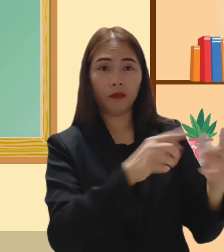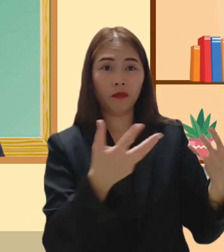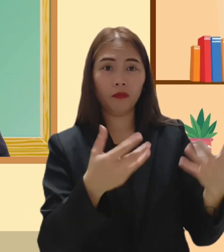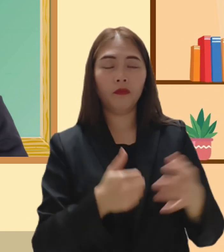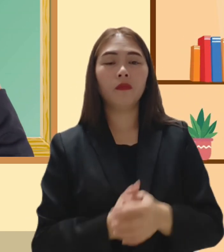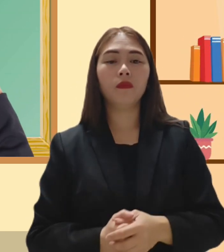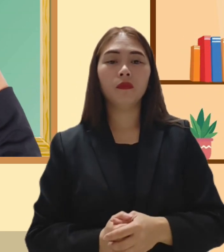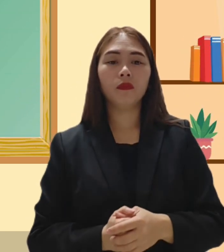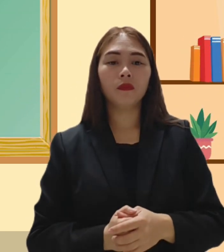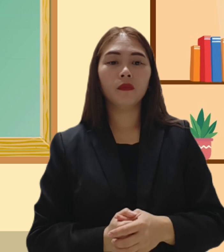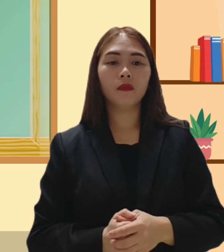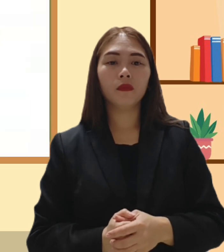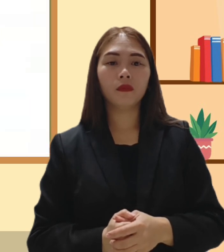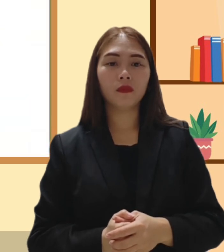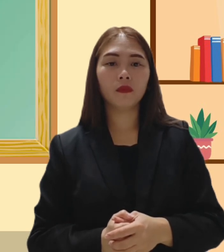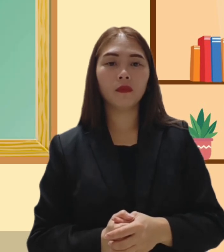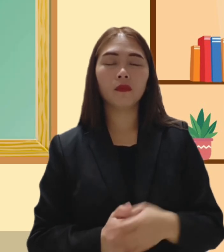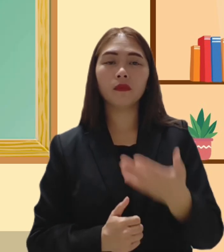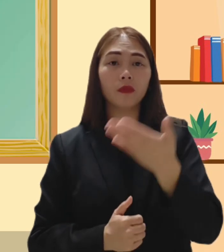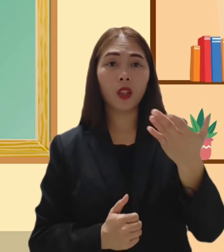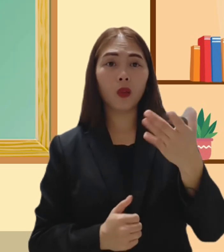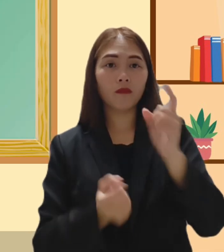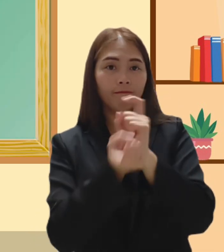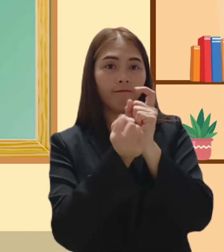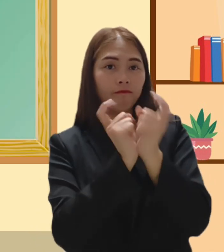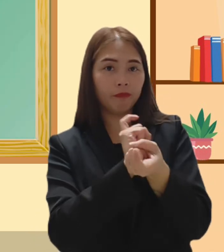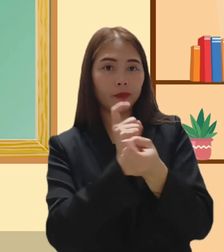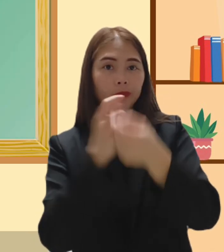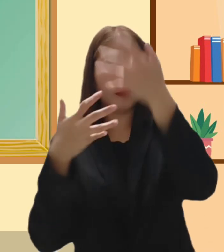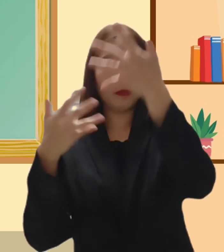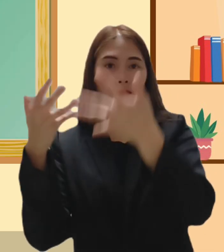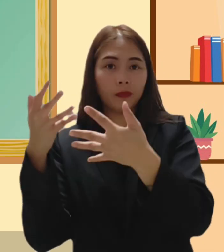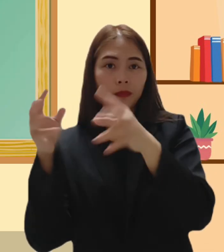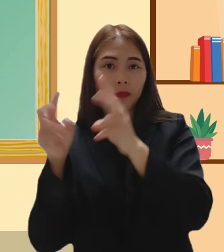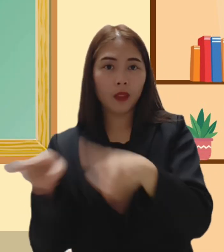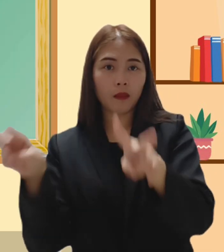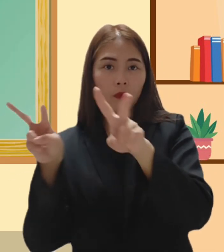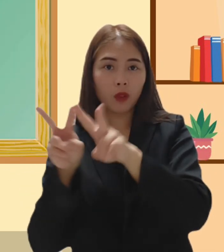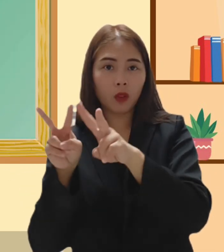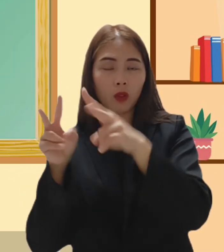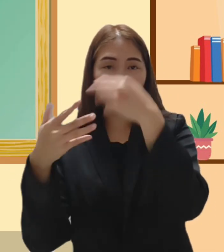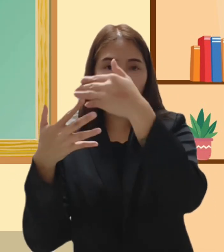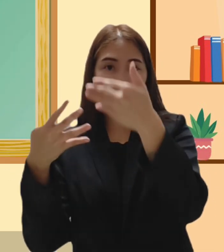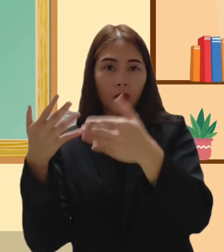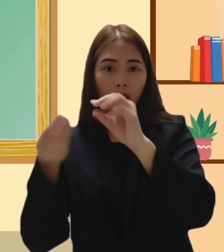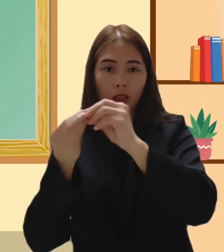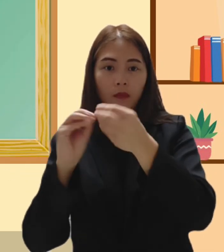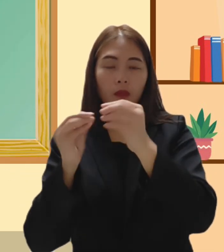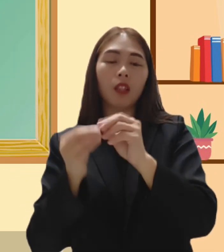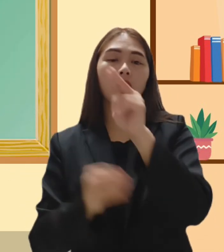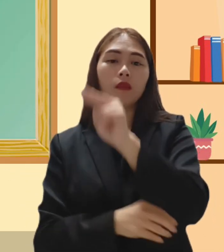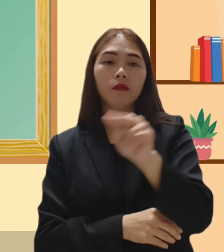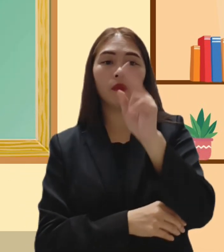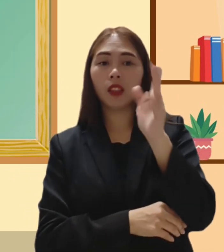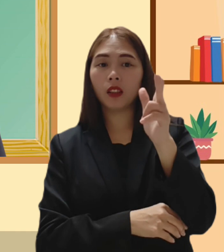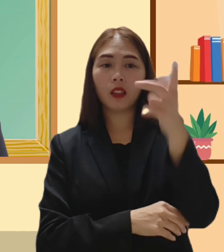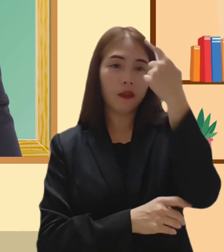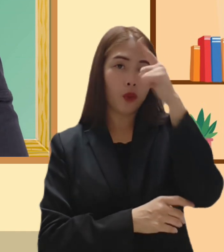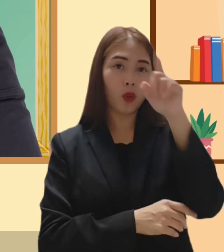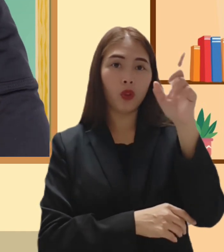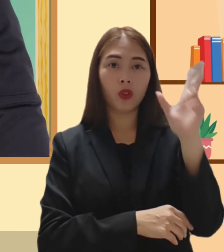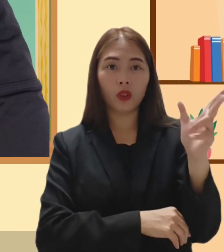common difference. Now substitute the values into the formula. In our case, n equals